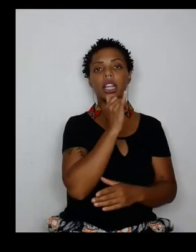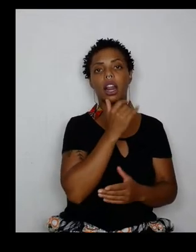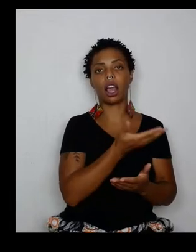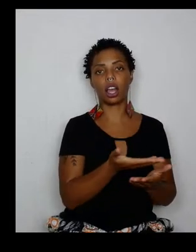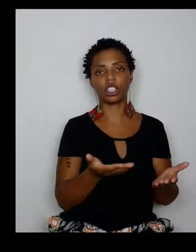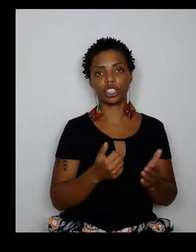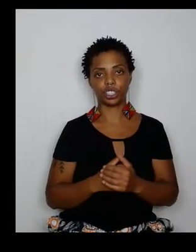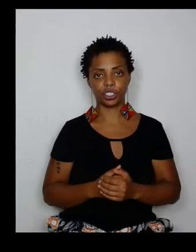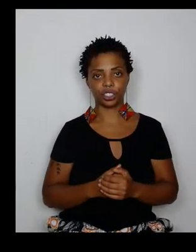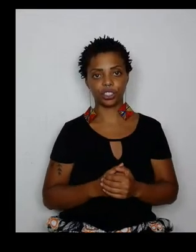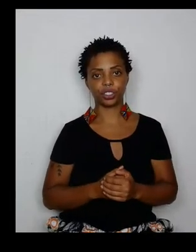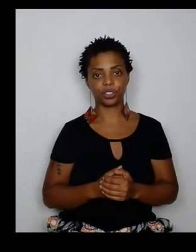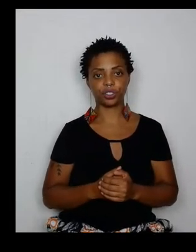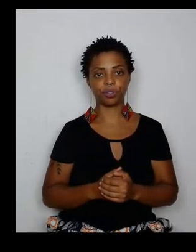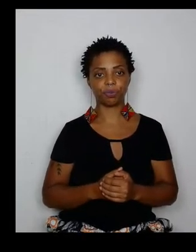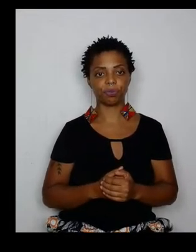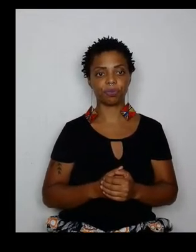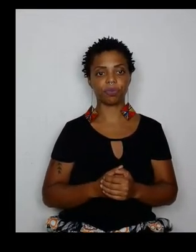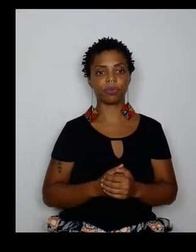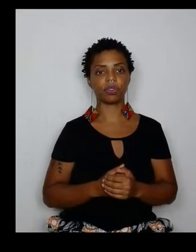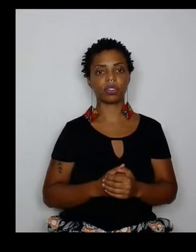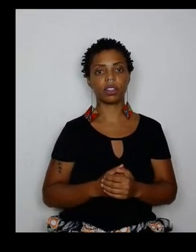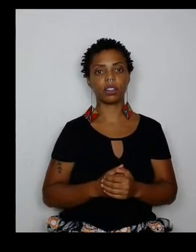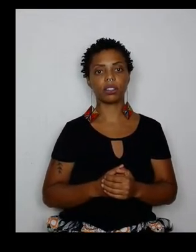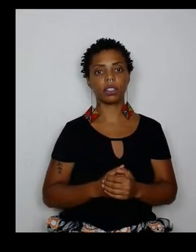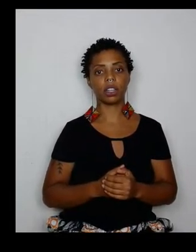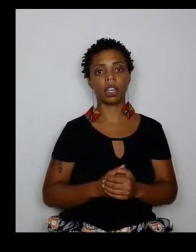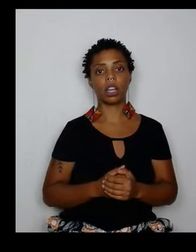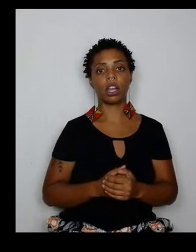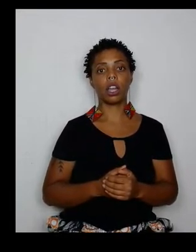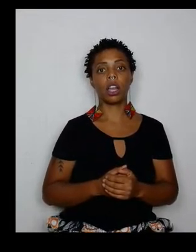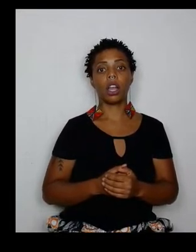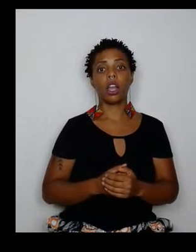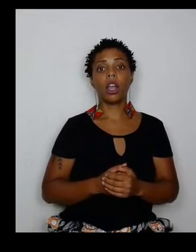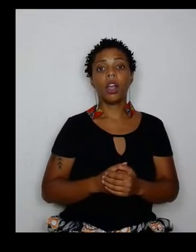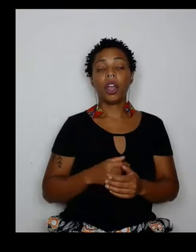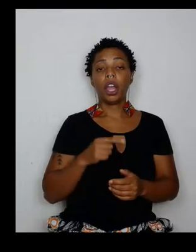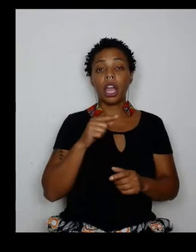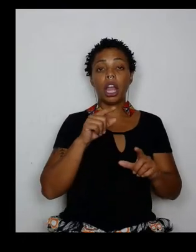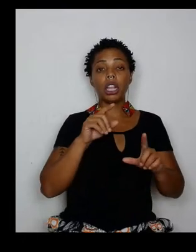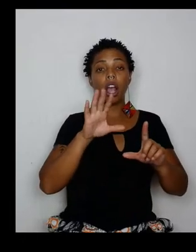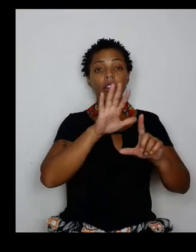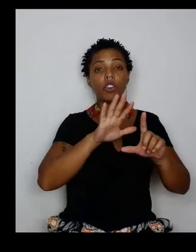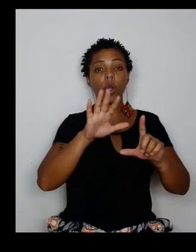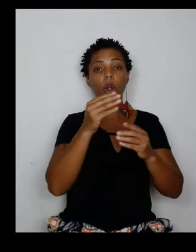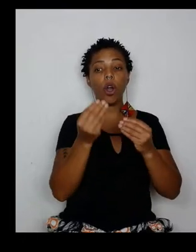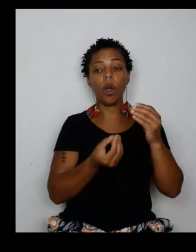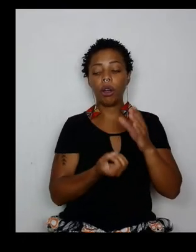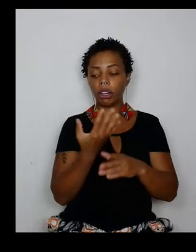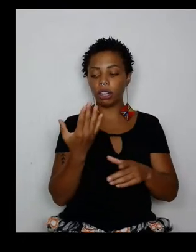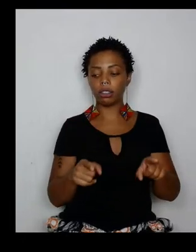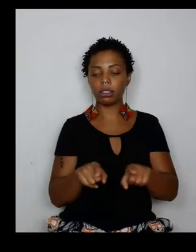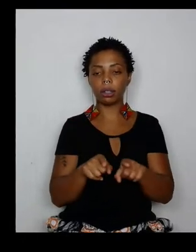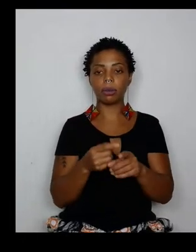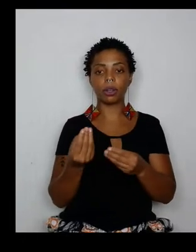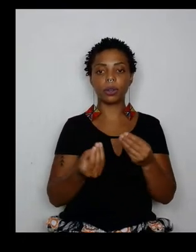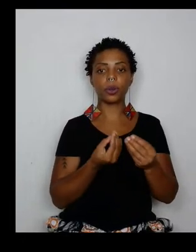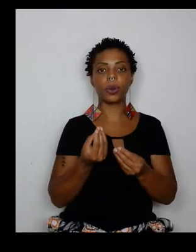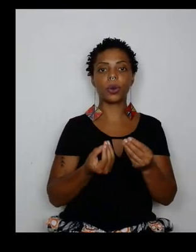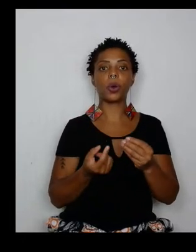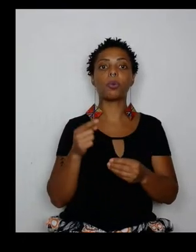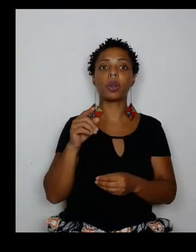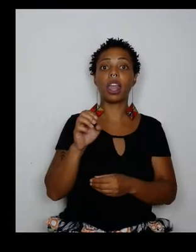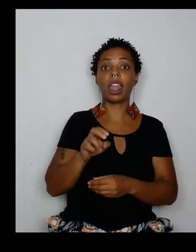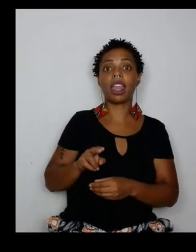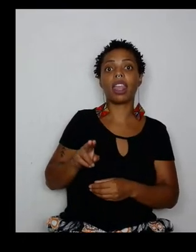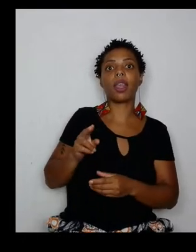performed you might say uh with which we deal it's it's a product of the work rather than anterior um to the work and